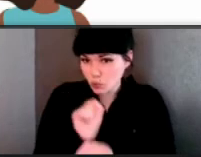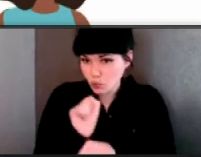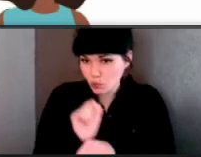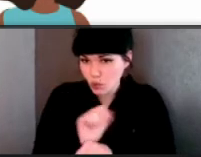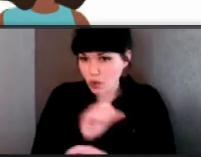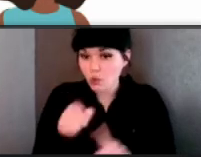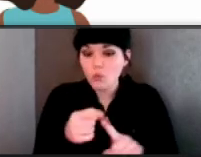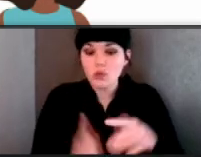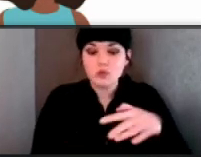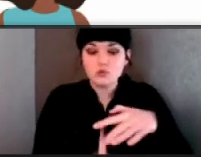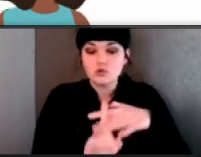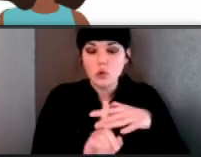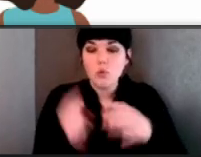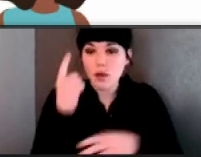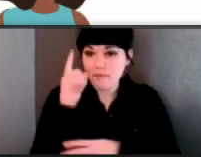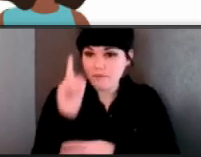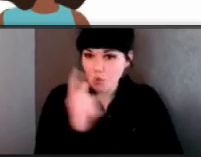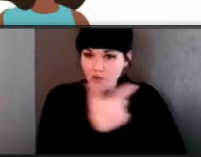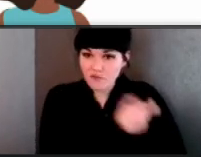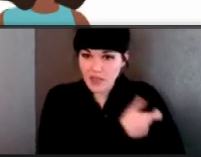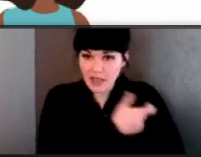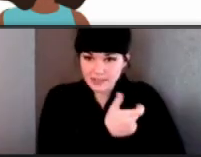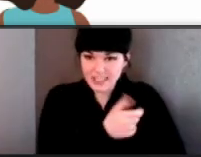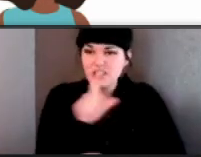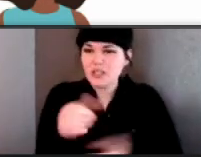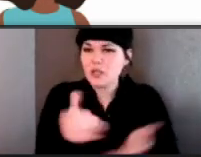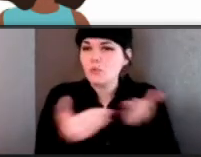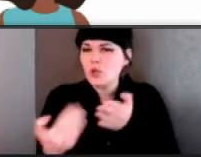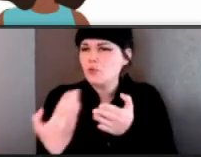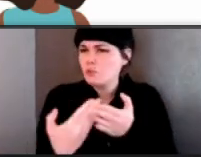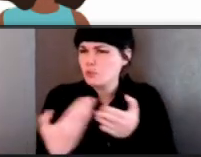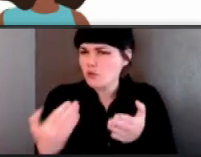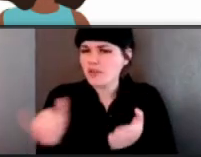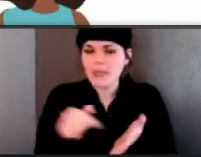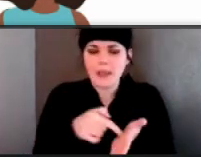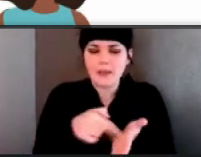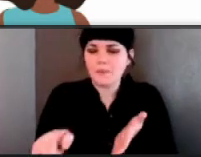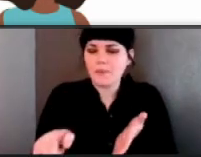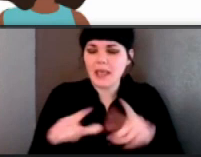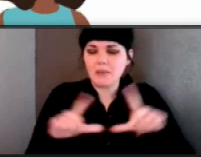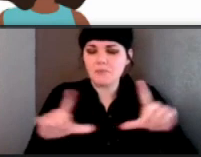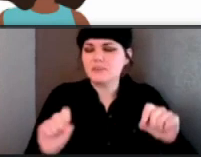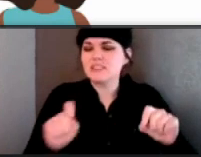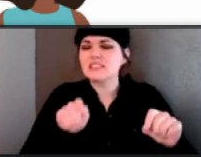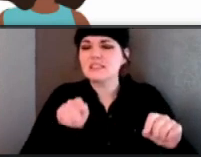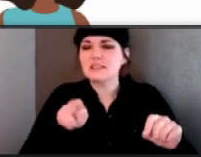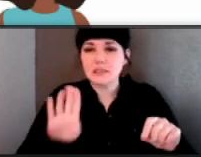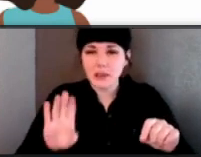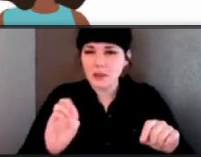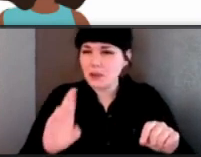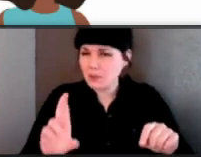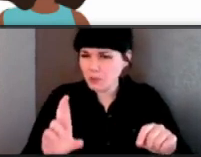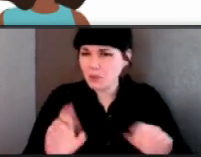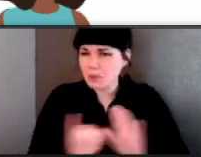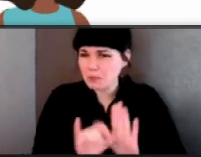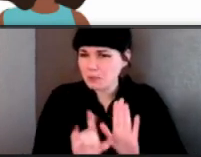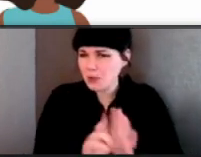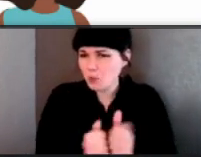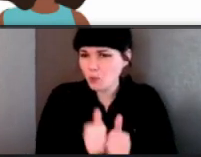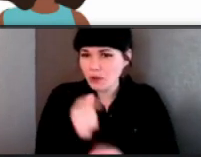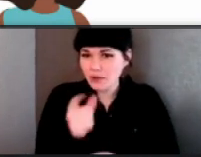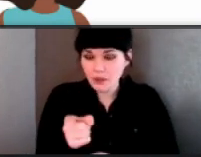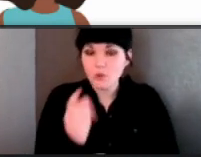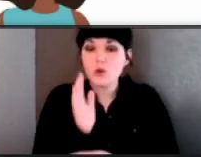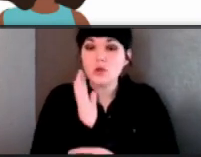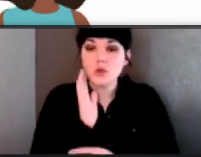your pay stub or just bring your work ID with you. During this time, you're gonna be given an appointment for two vaccines, so you don't have to worry about scheduling